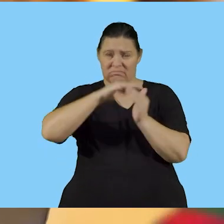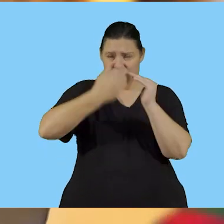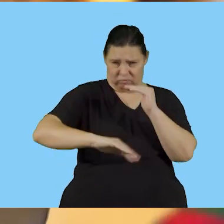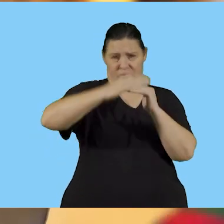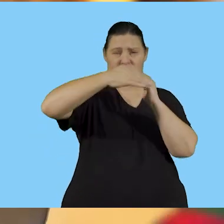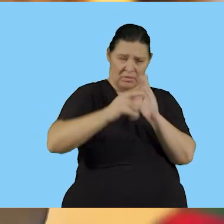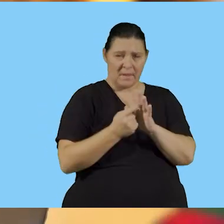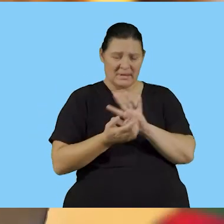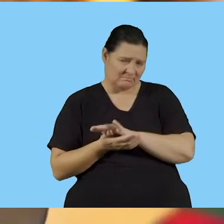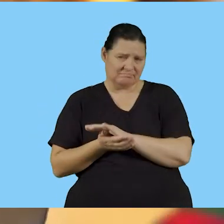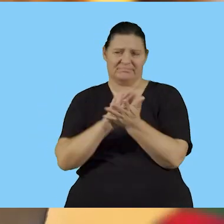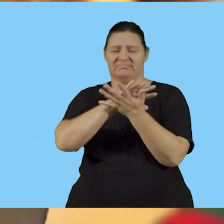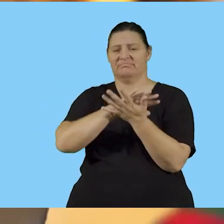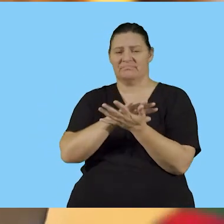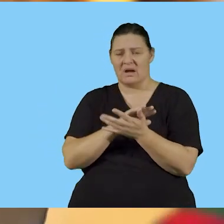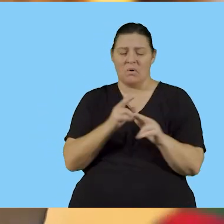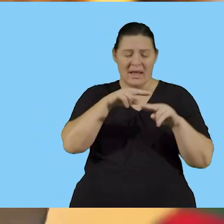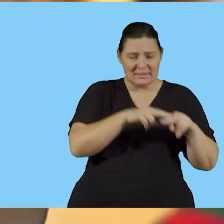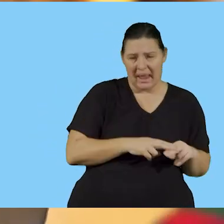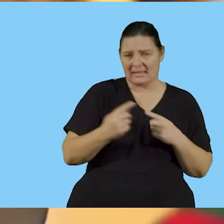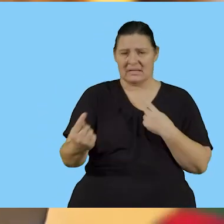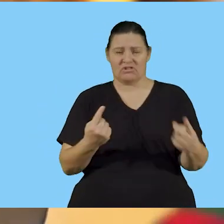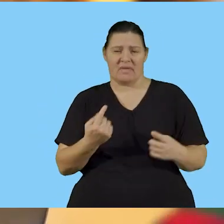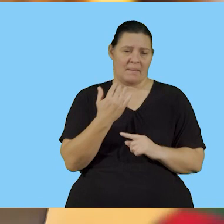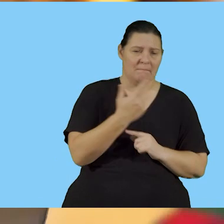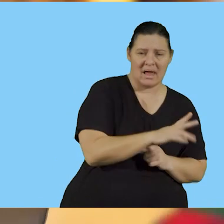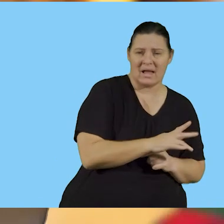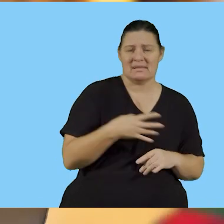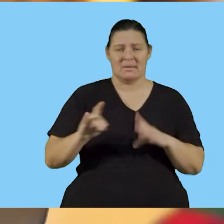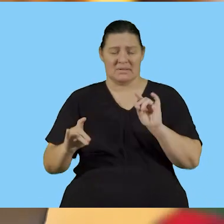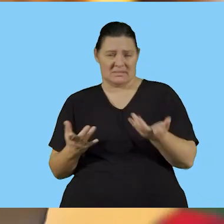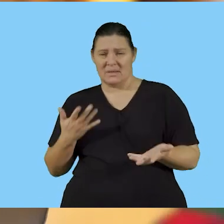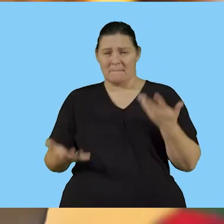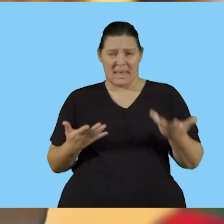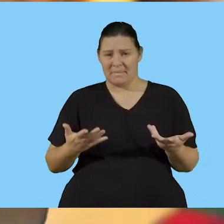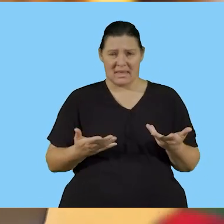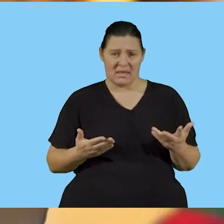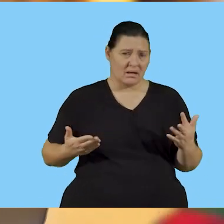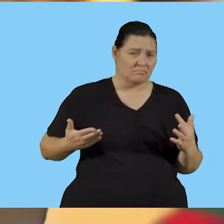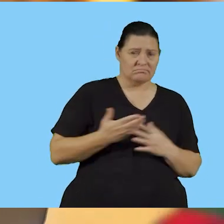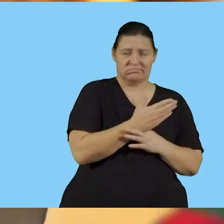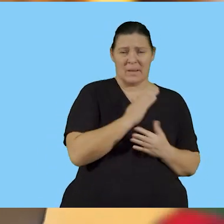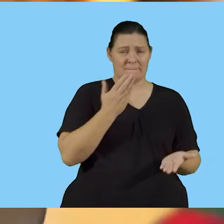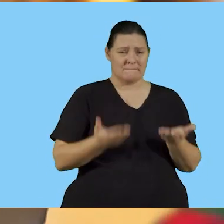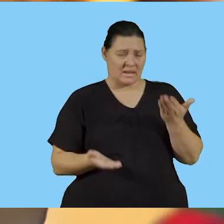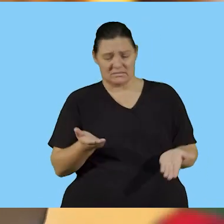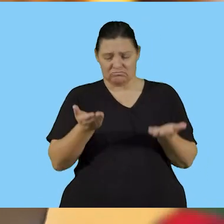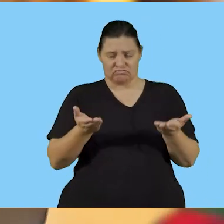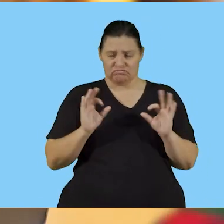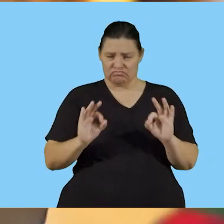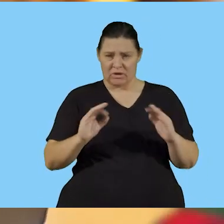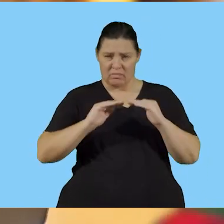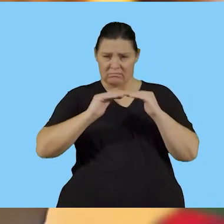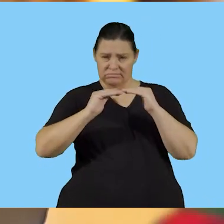also know that plants and animals depend on one another for their survival. So if it happens that there's an interruption in that balance,